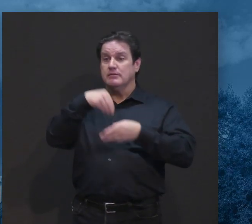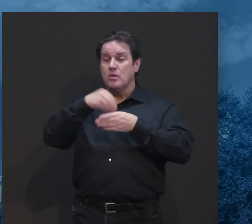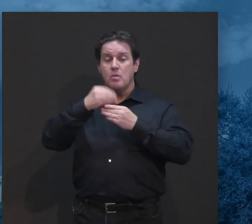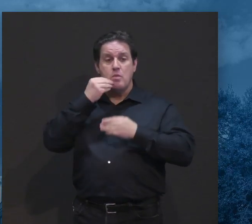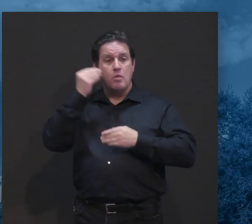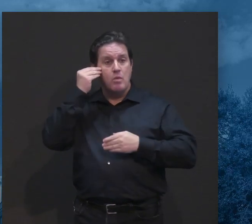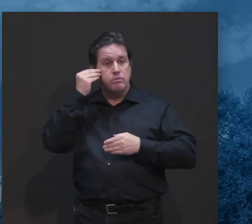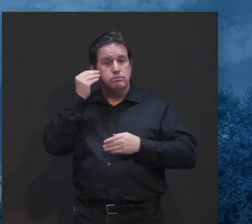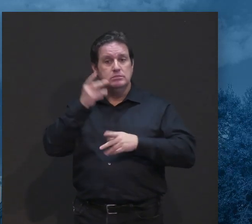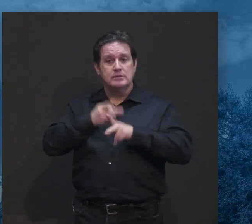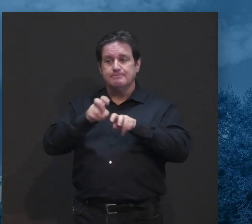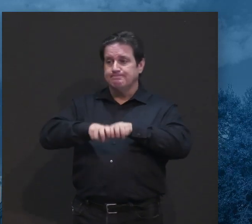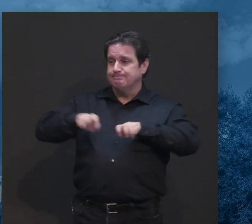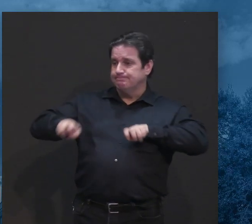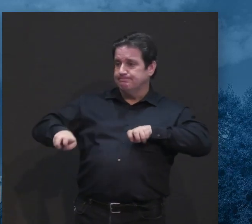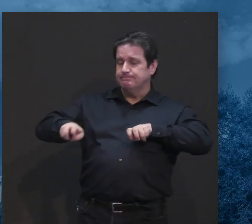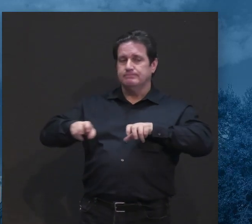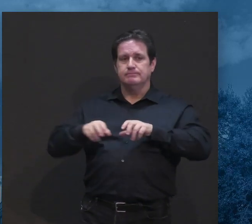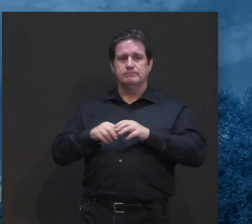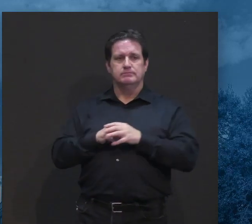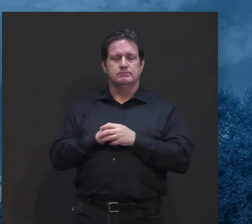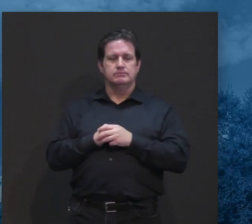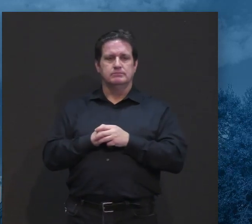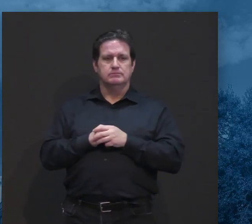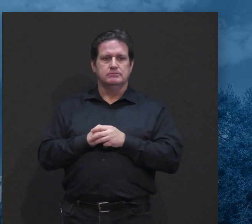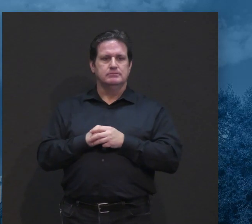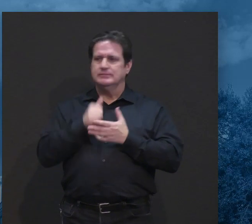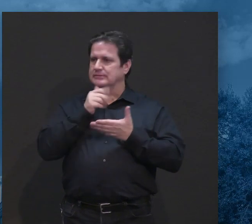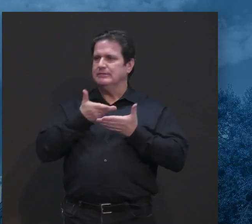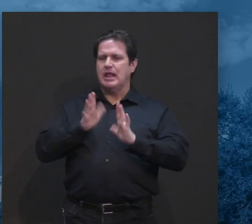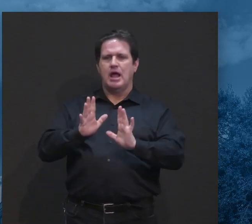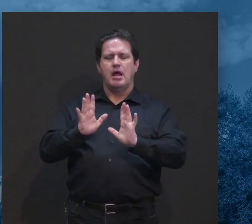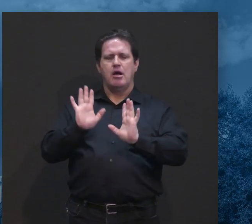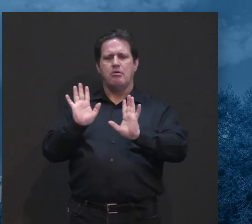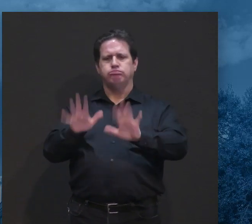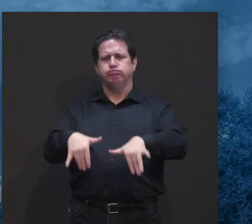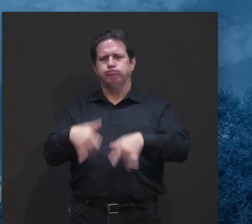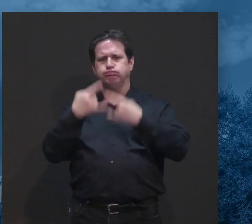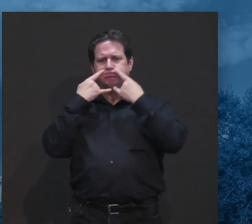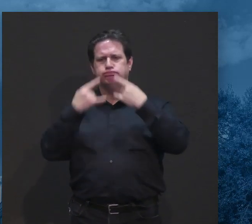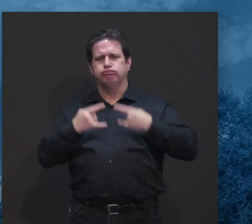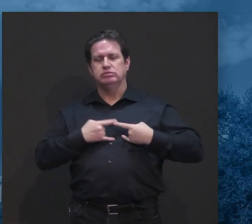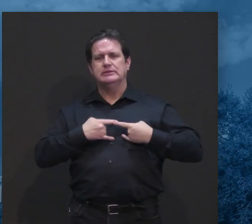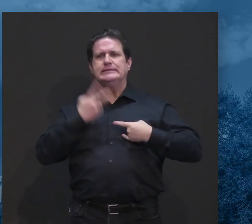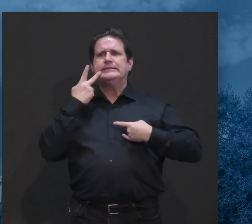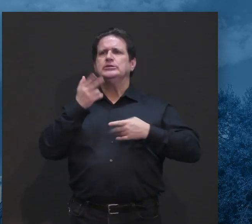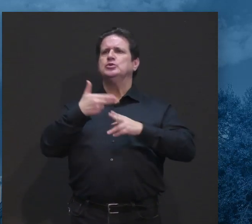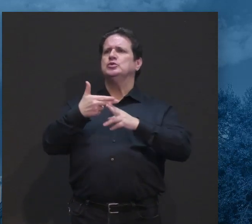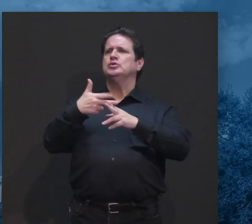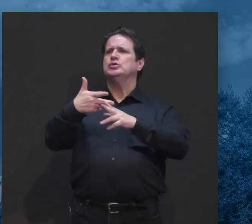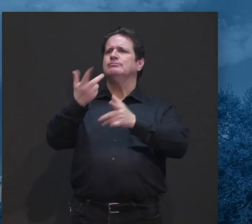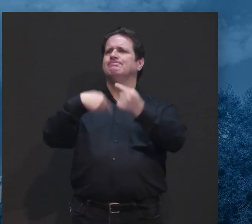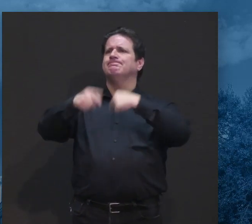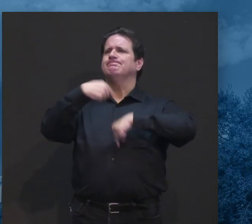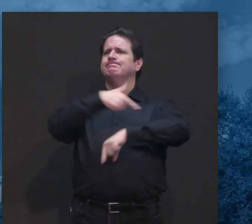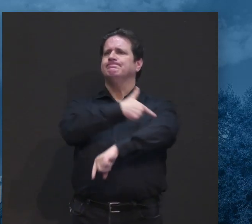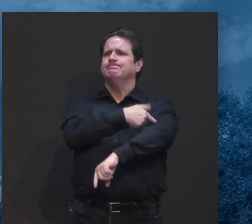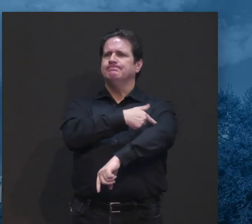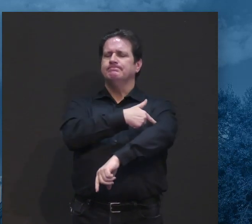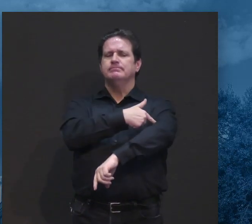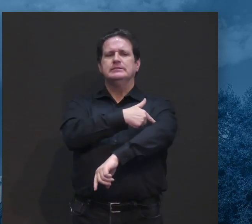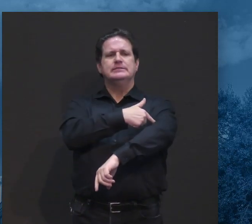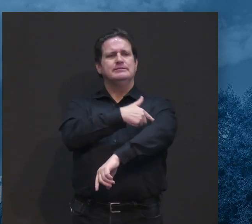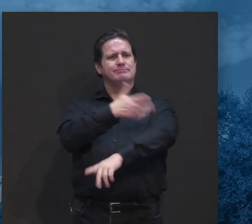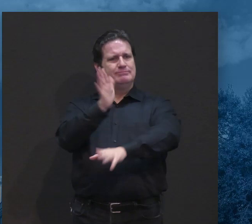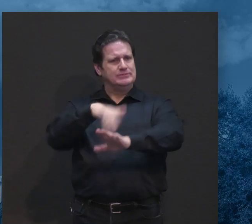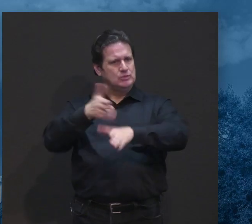by being careful in social settings, not letting our guard down. We see the light at the end of the tunnel. The